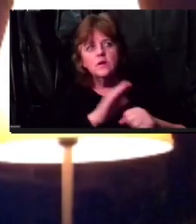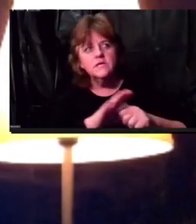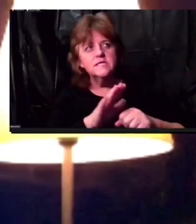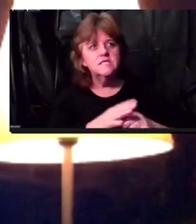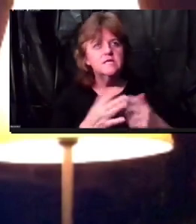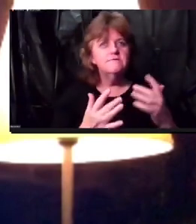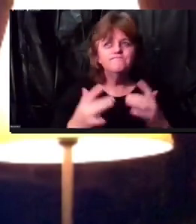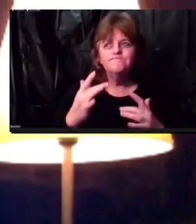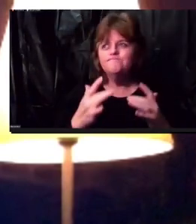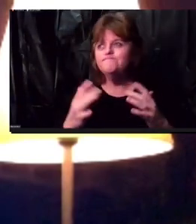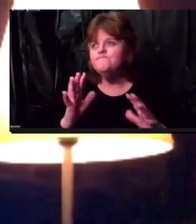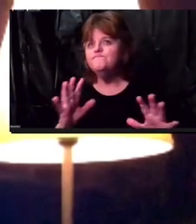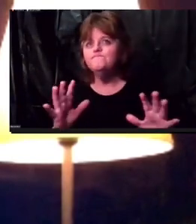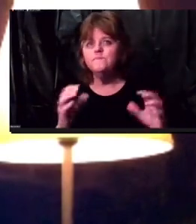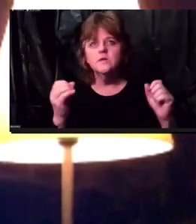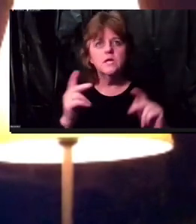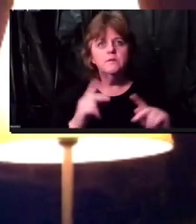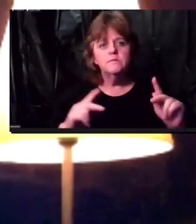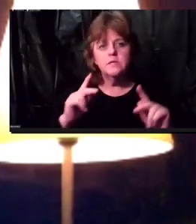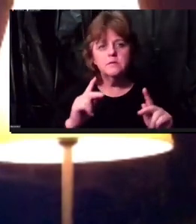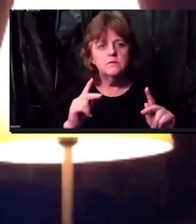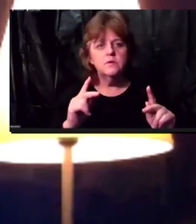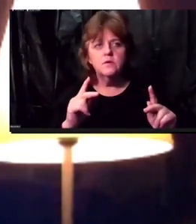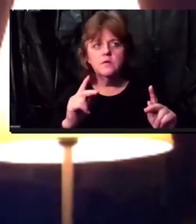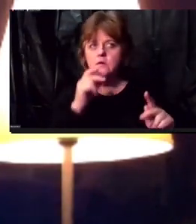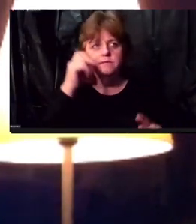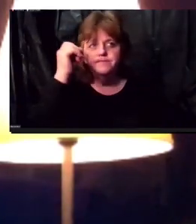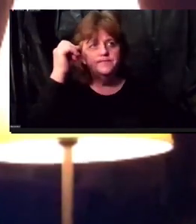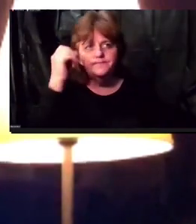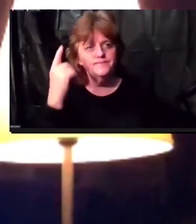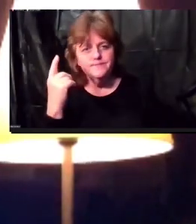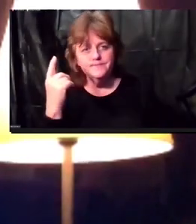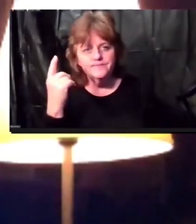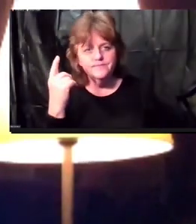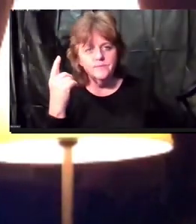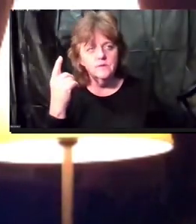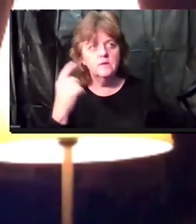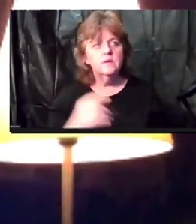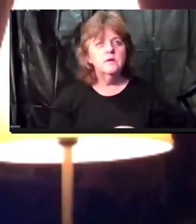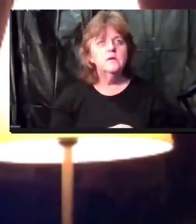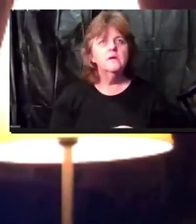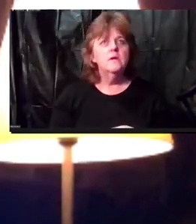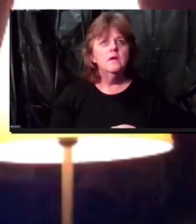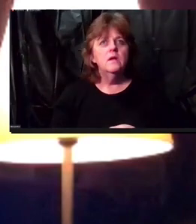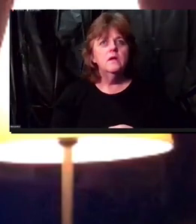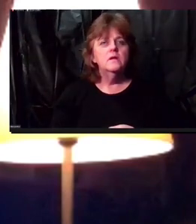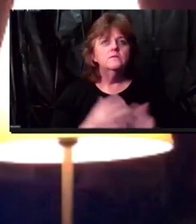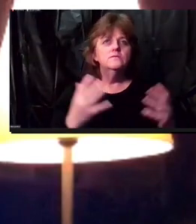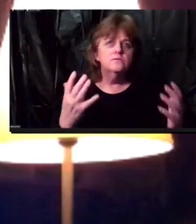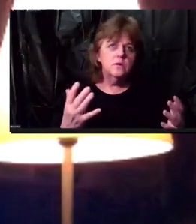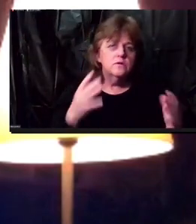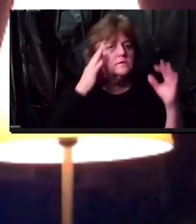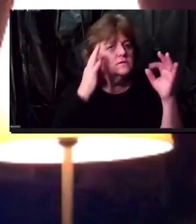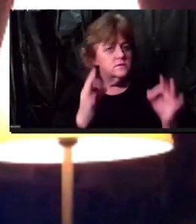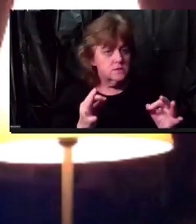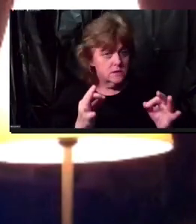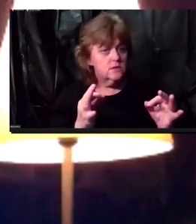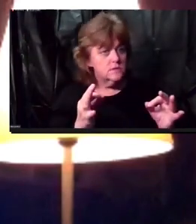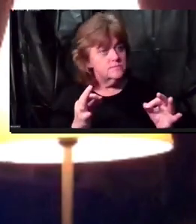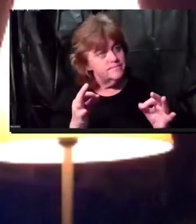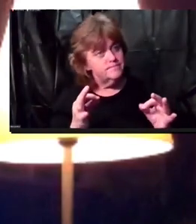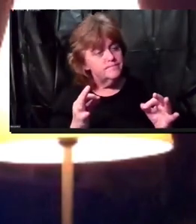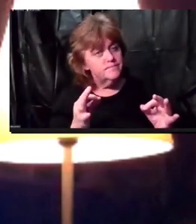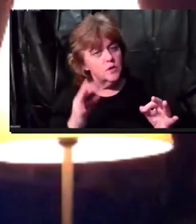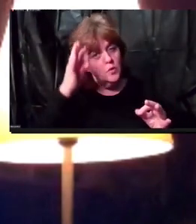we needed. A lot of folks weren't getting it as much as most of the community was. So the decision was made